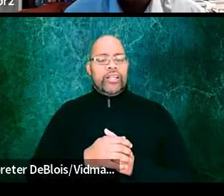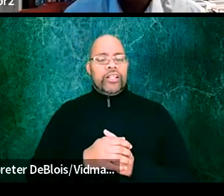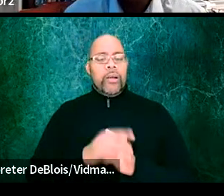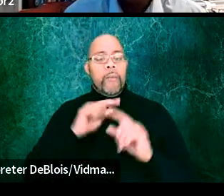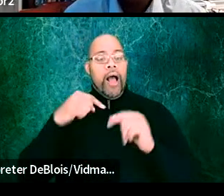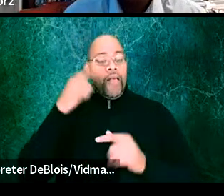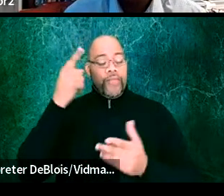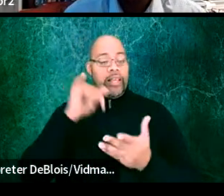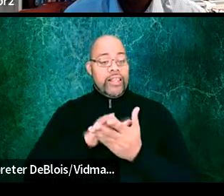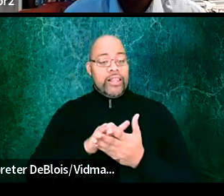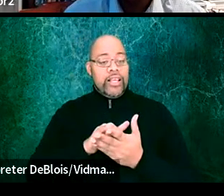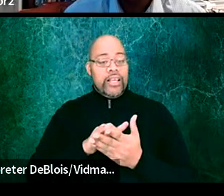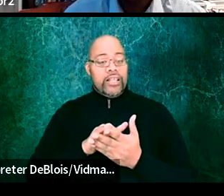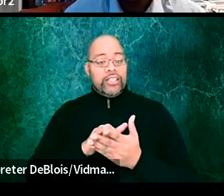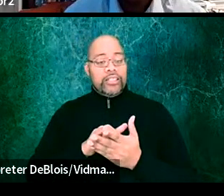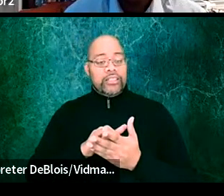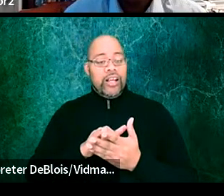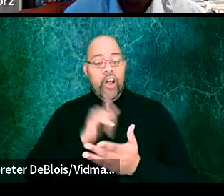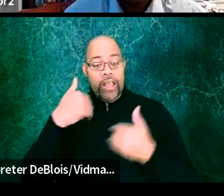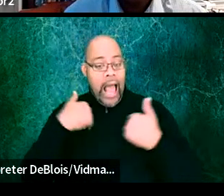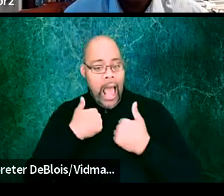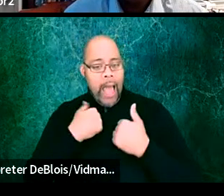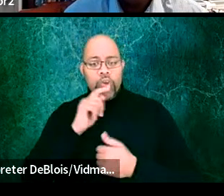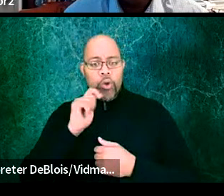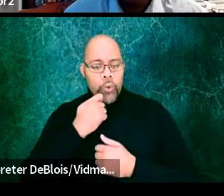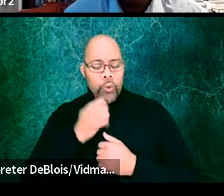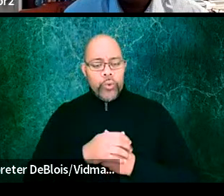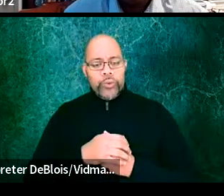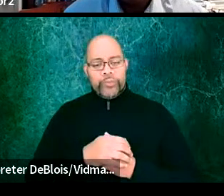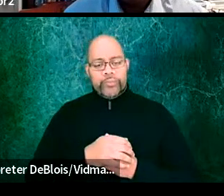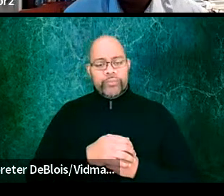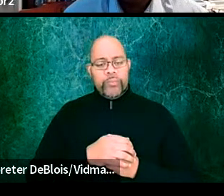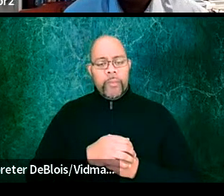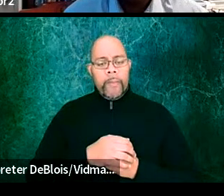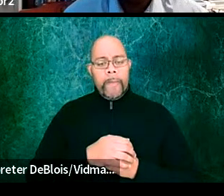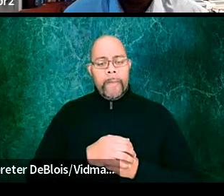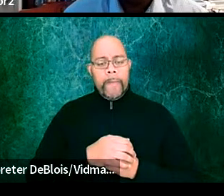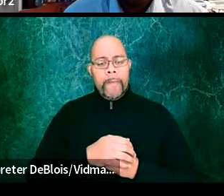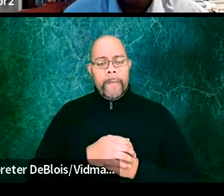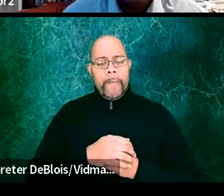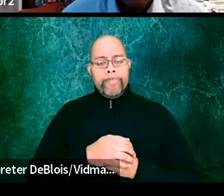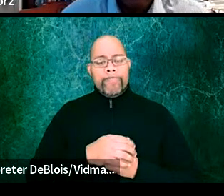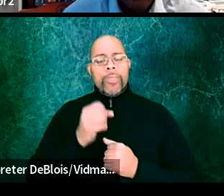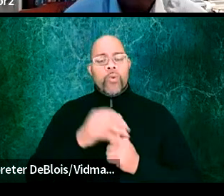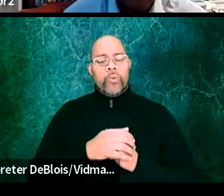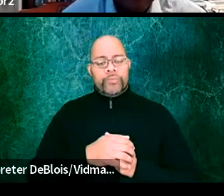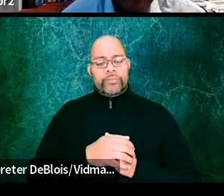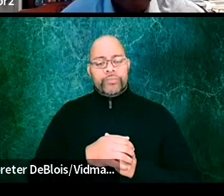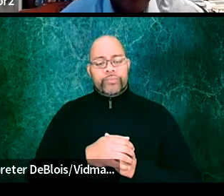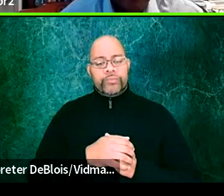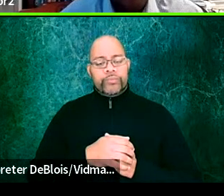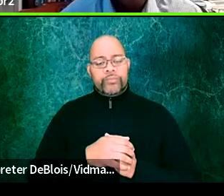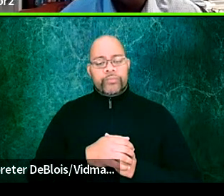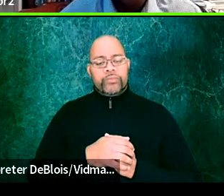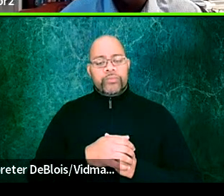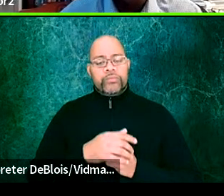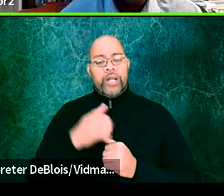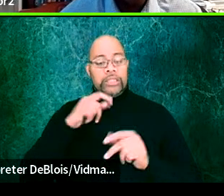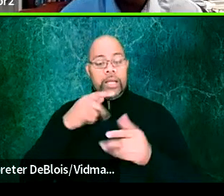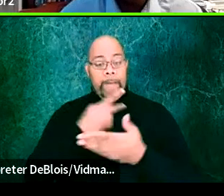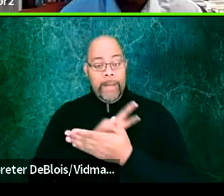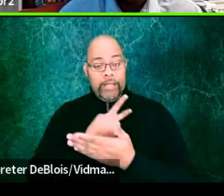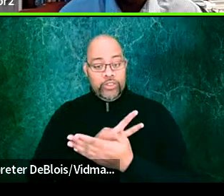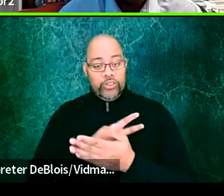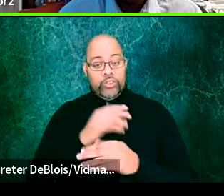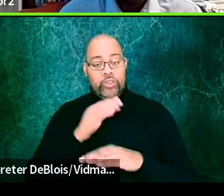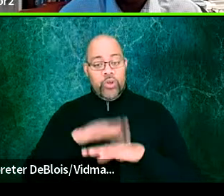think zoantharians are actually quite cool. Yeah, these are, I did my master's on